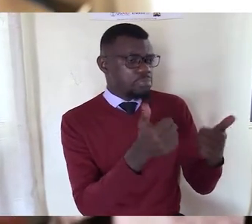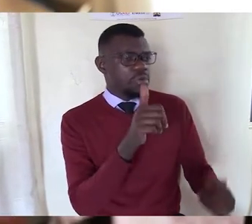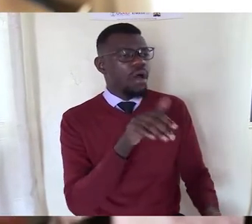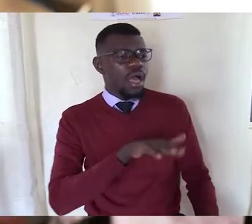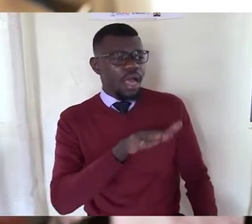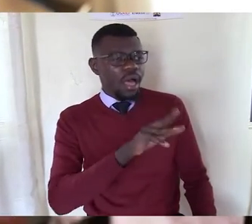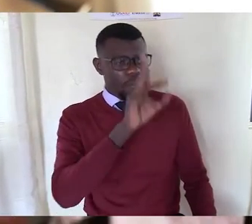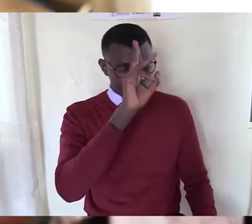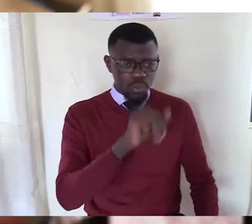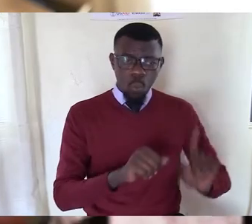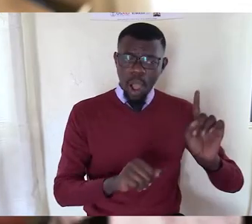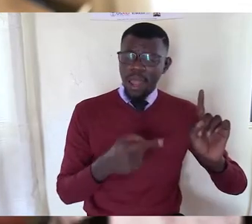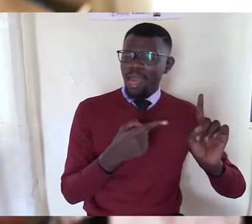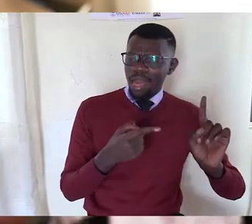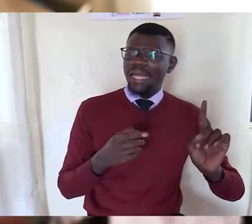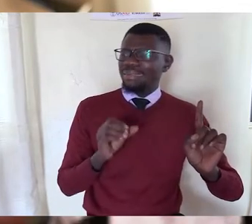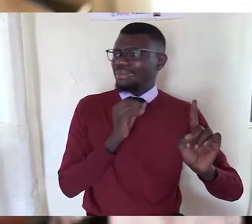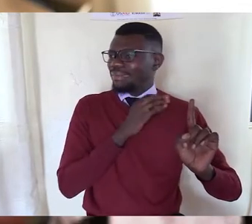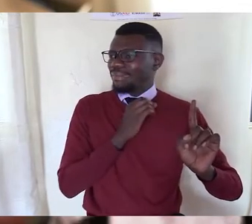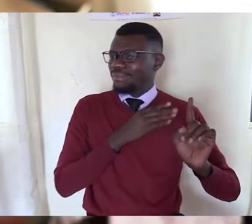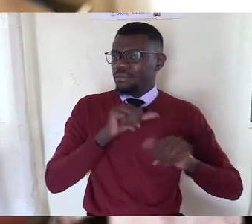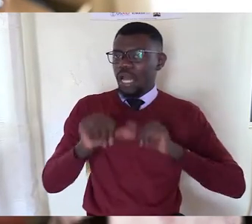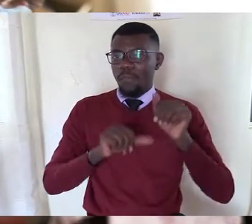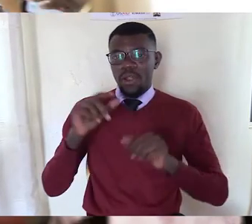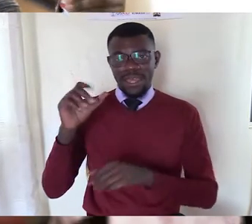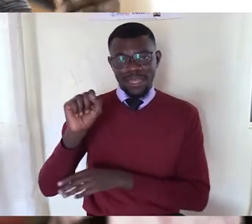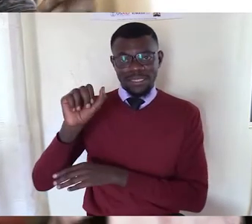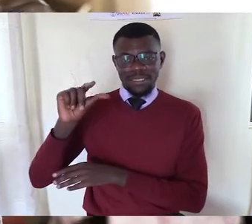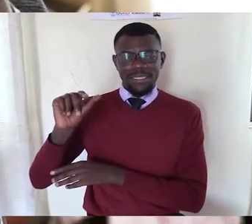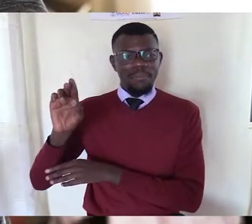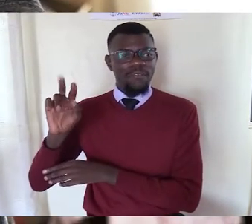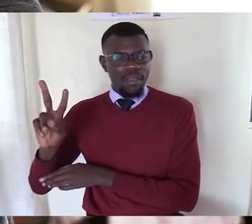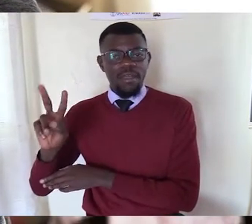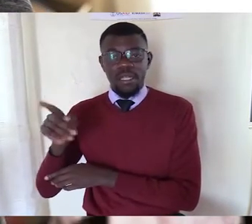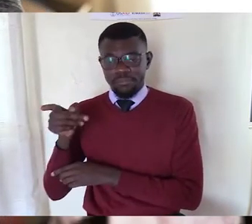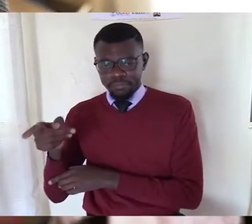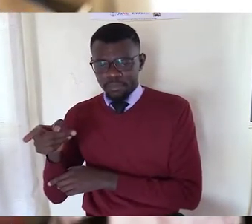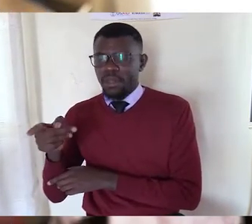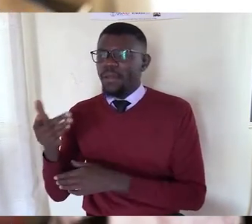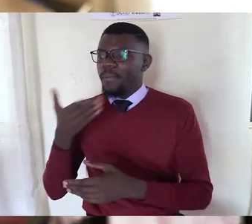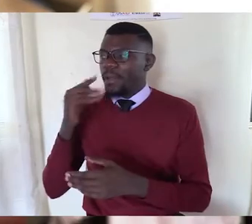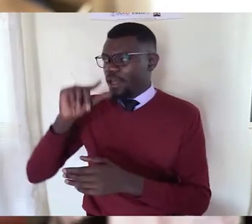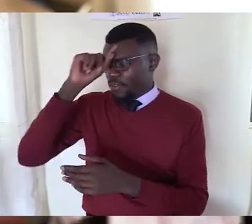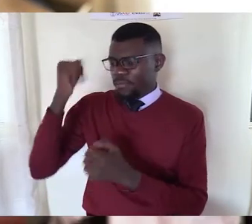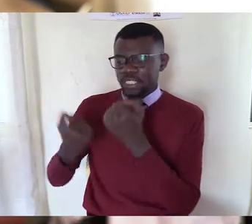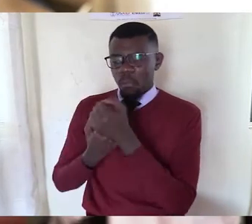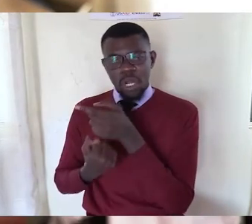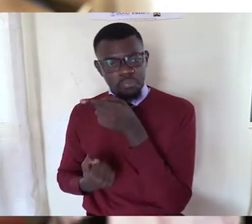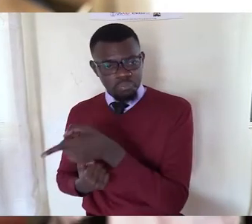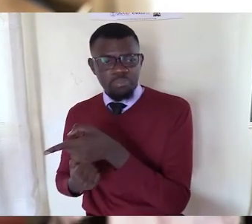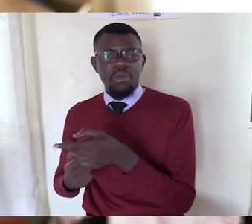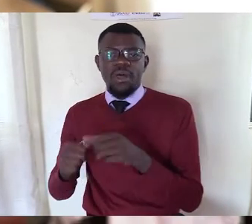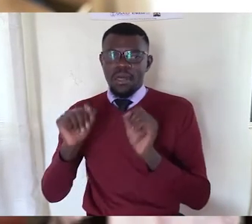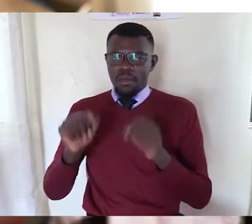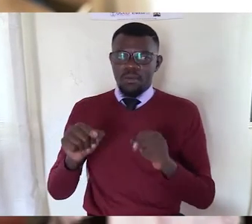who was very loud around SGBV issues. If that kind of a person got support from the government itself, then he would